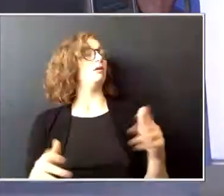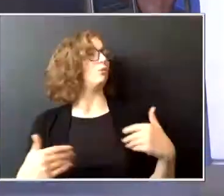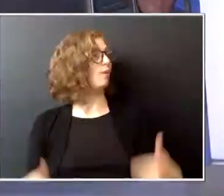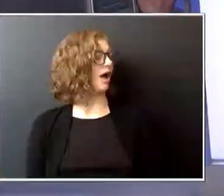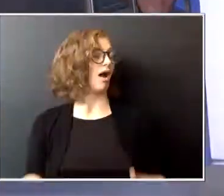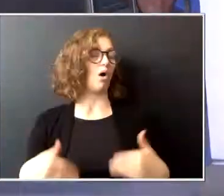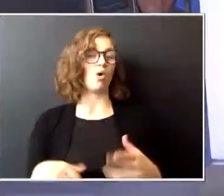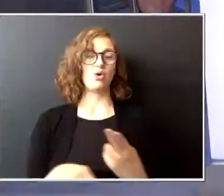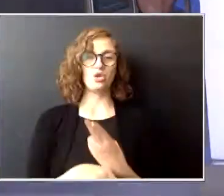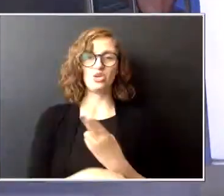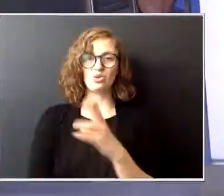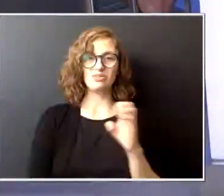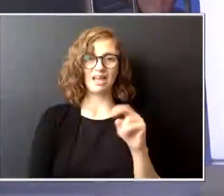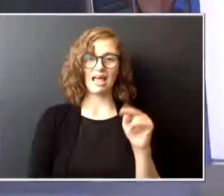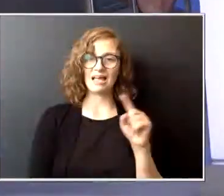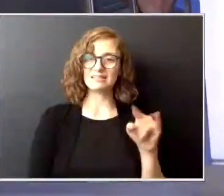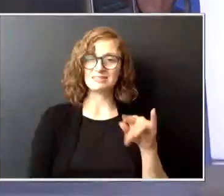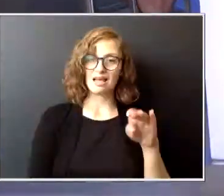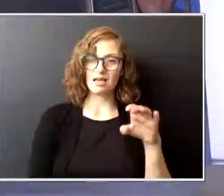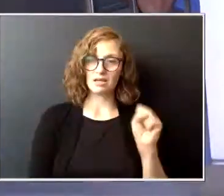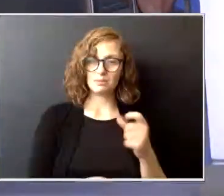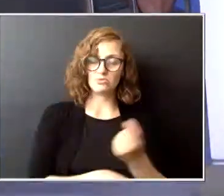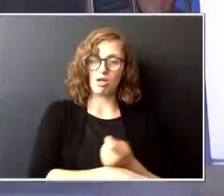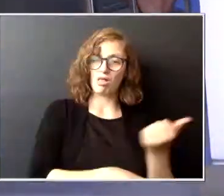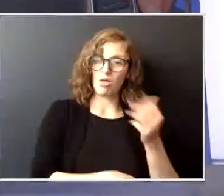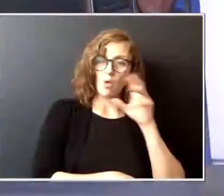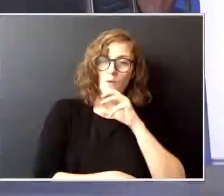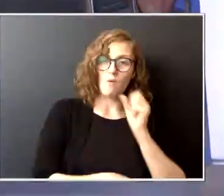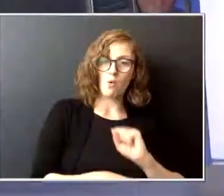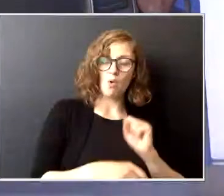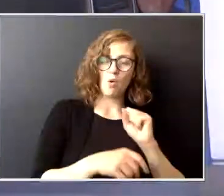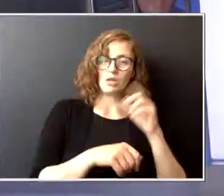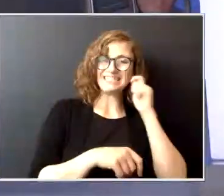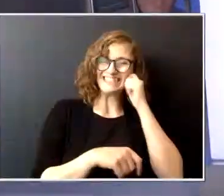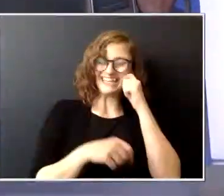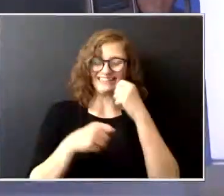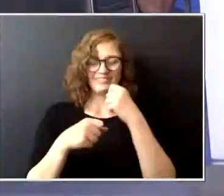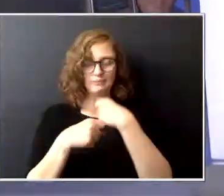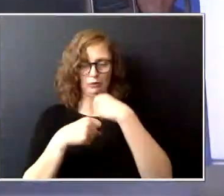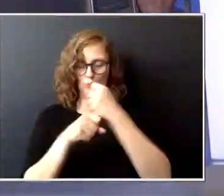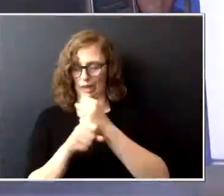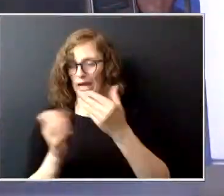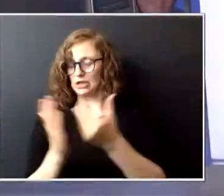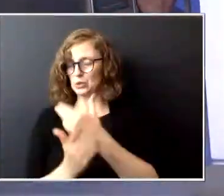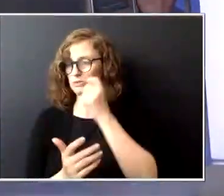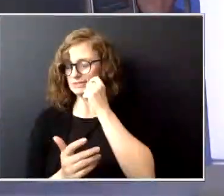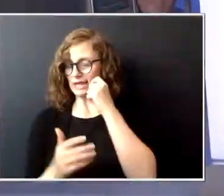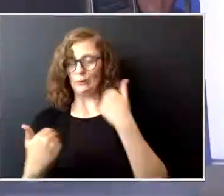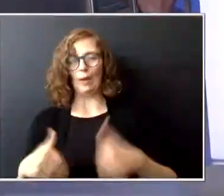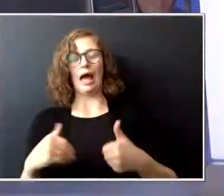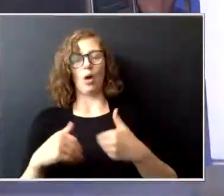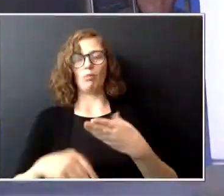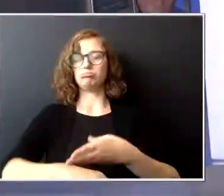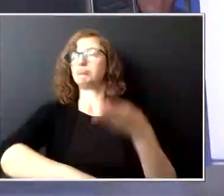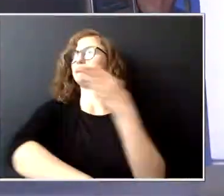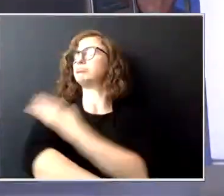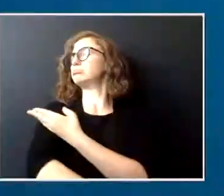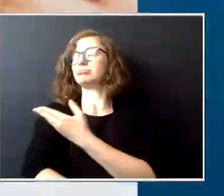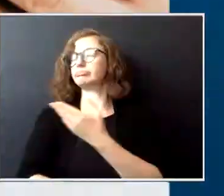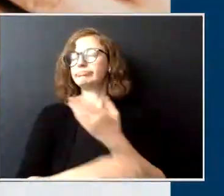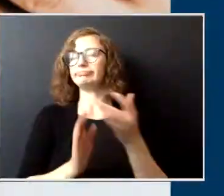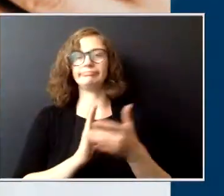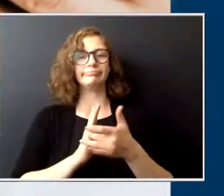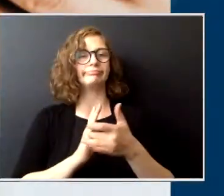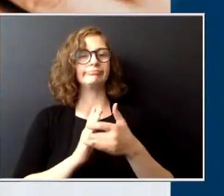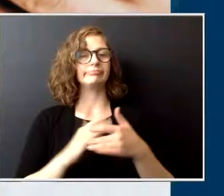Absolutely. pretty cool stuff. Obviously, y'all have come a long, long way. It's tremendous. Definitely. Yes. All right, well, we're going to be here to answer your questions, so